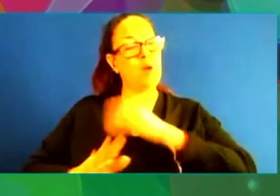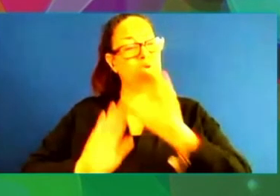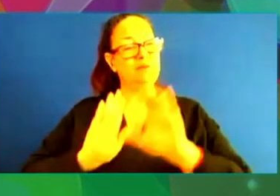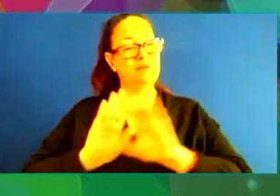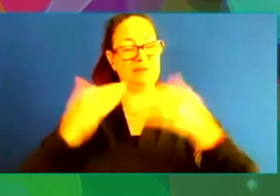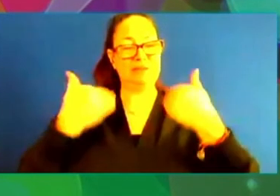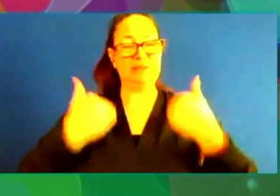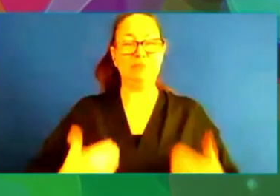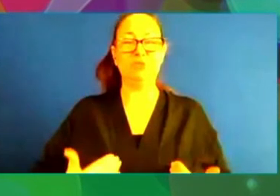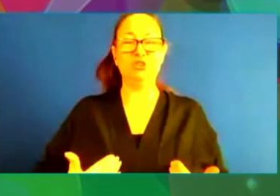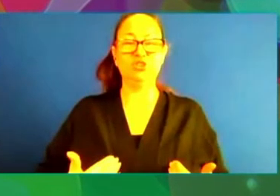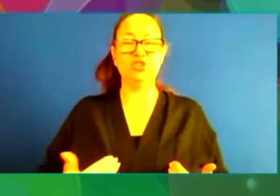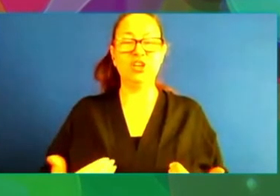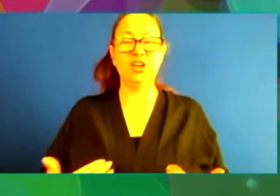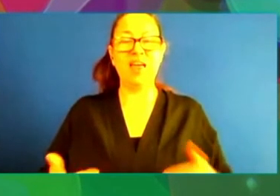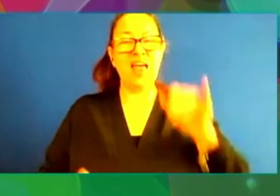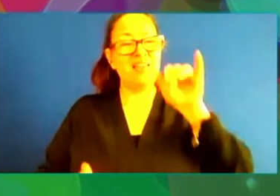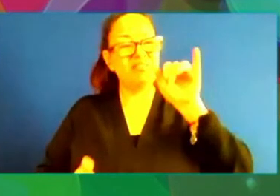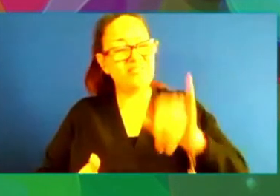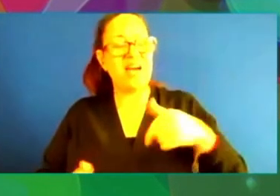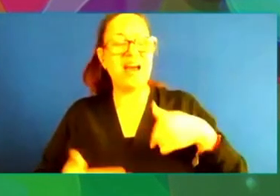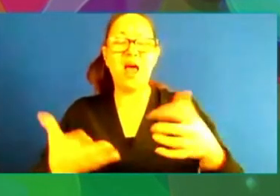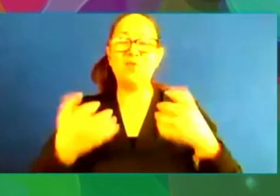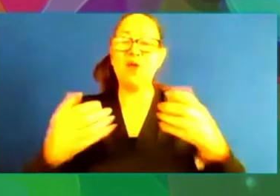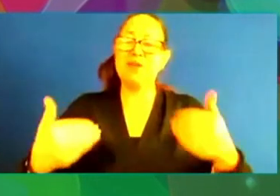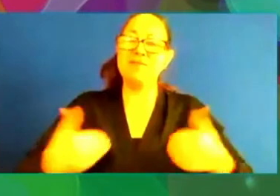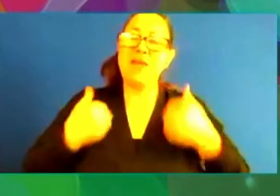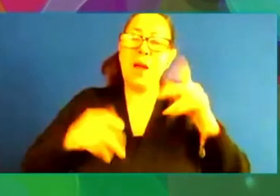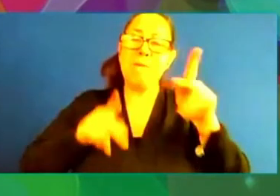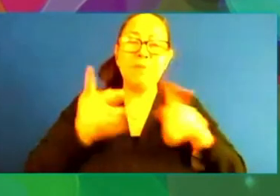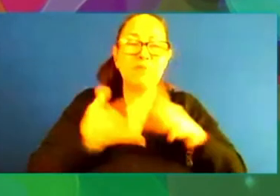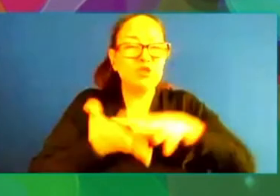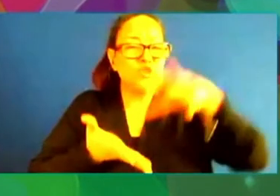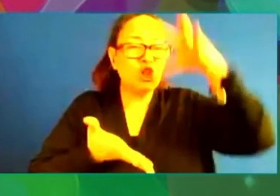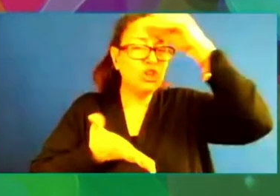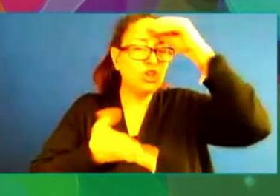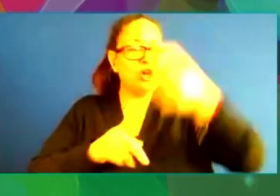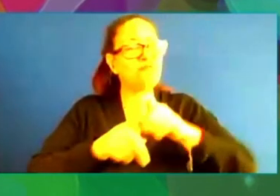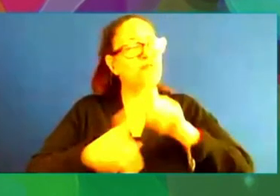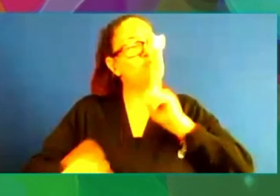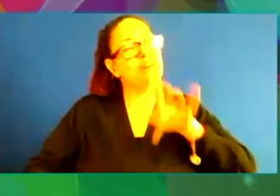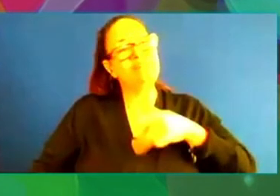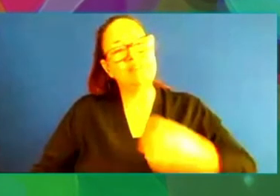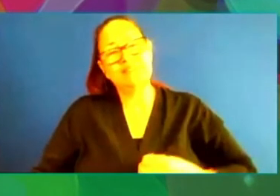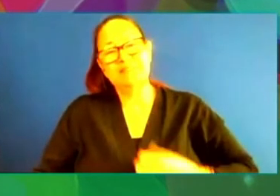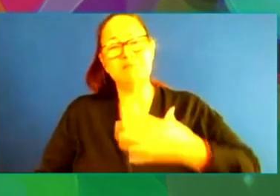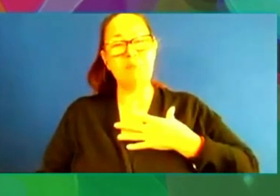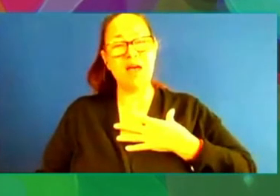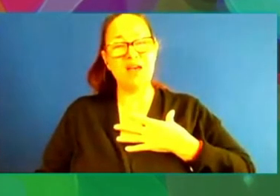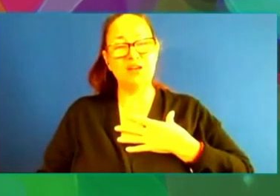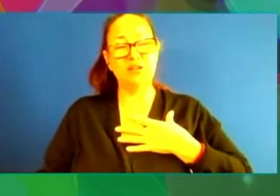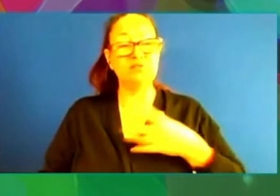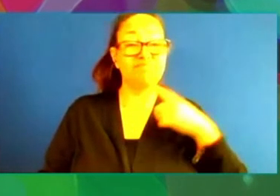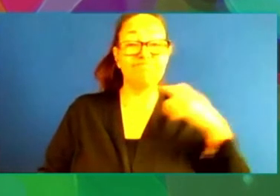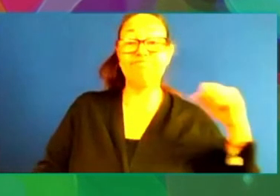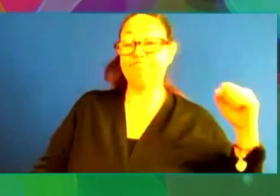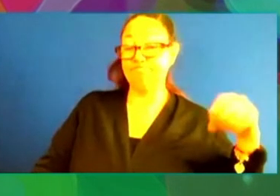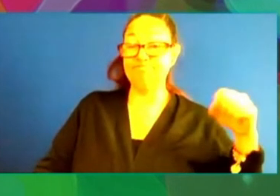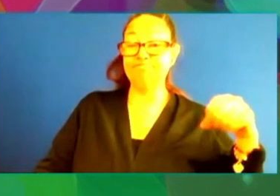our images, that I wanted young people to learn from and be inspired by. Mm-hmm. Definitely.